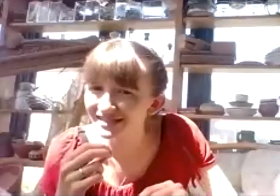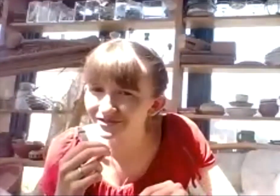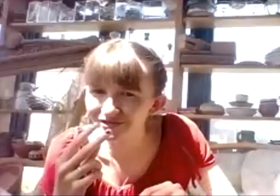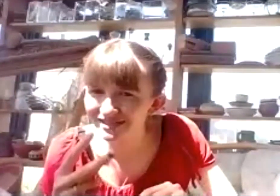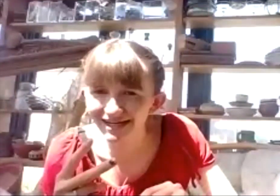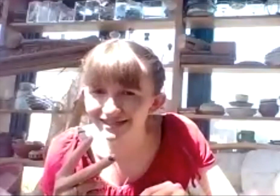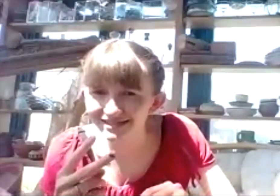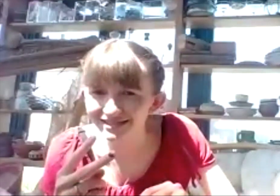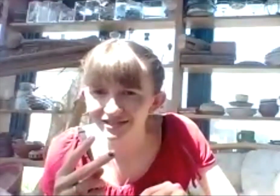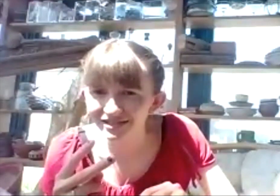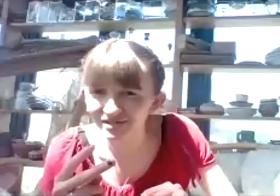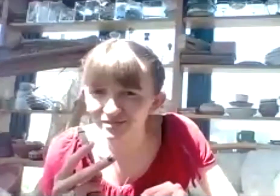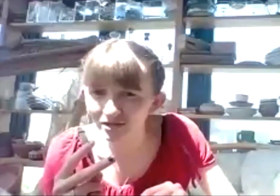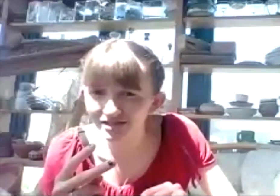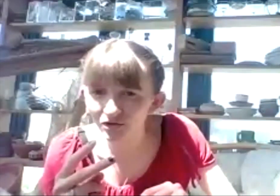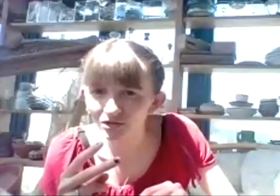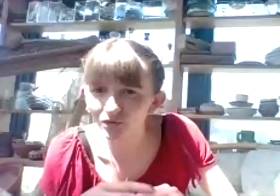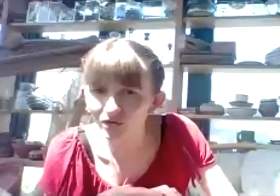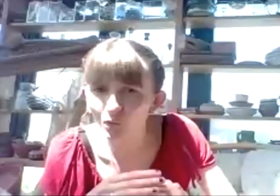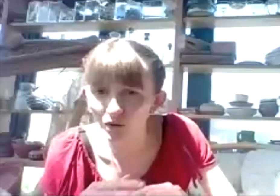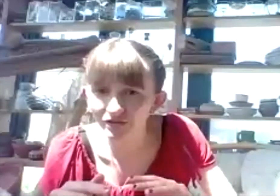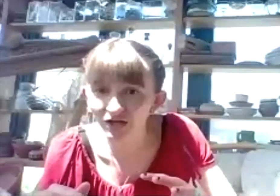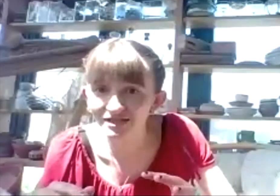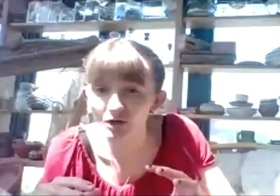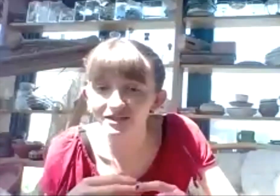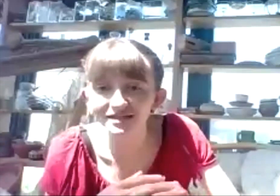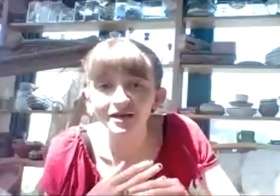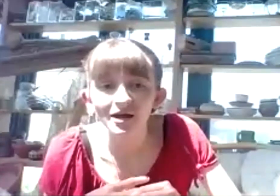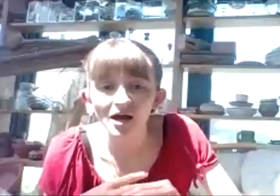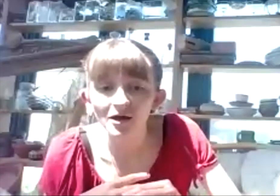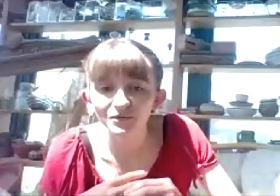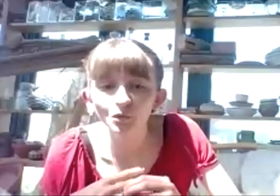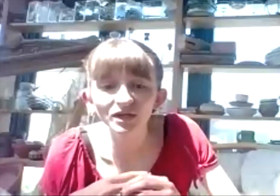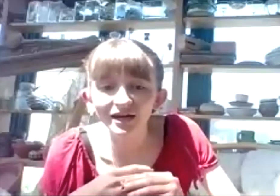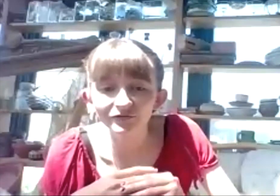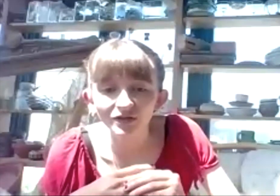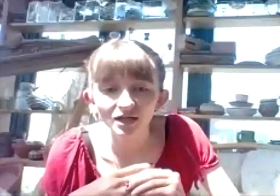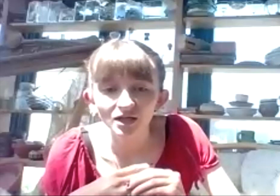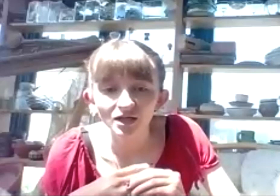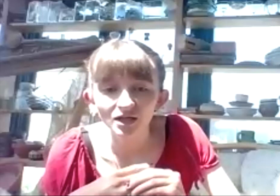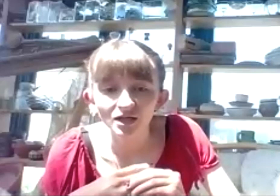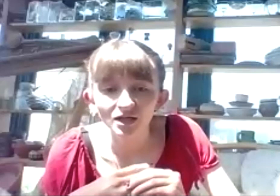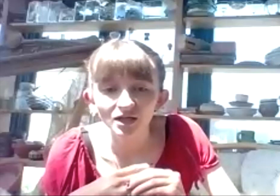it's either the second smallest skull or one of the very smallest. So we